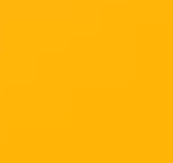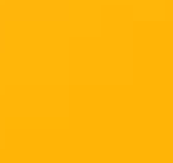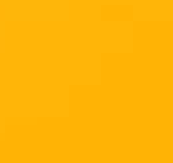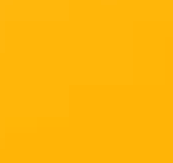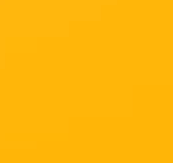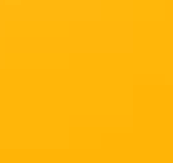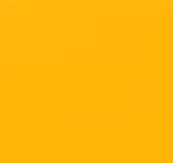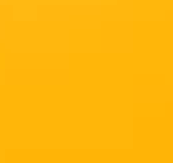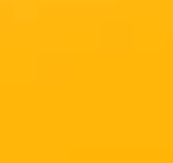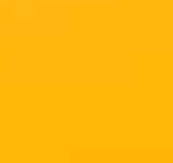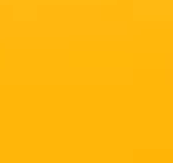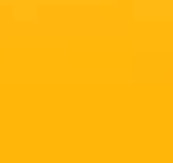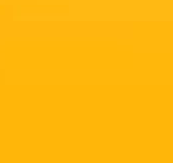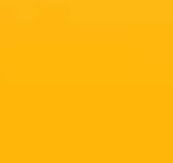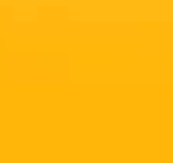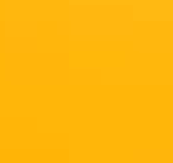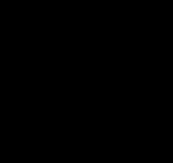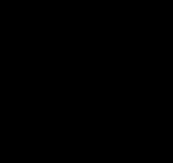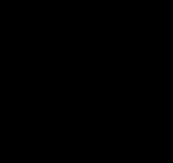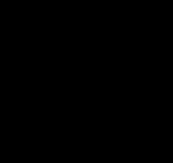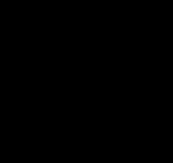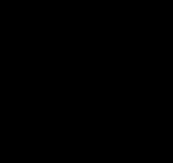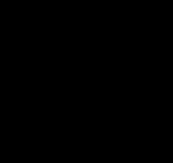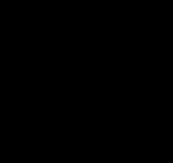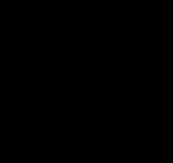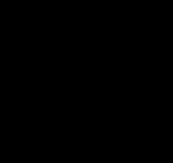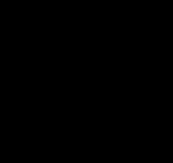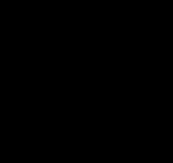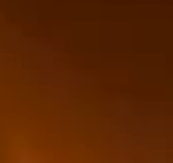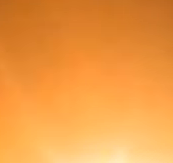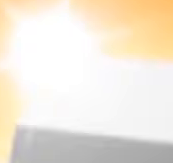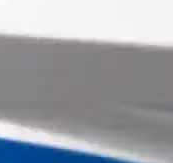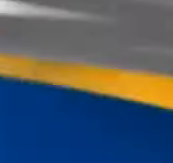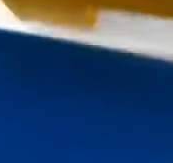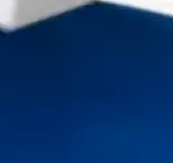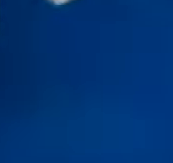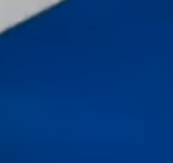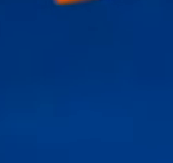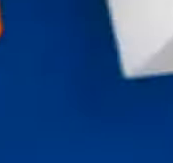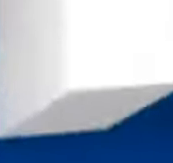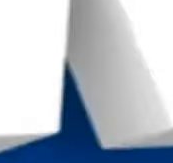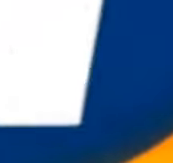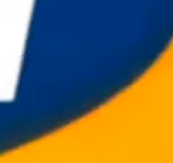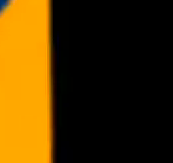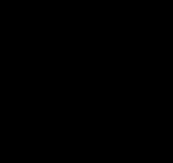ikhona ukusiza ibhizinisi yakho. Everywhere you go, MTN.